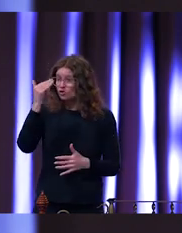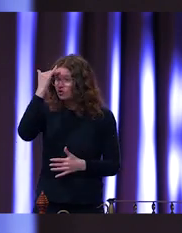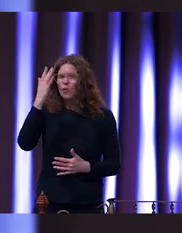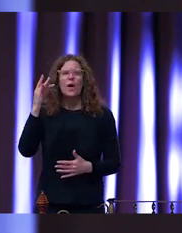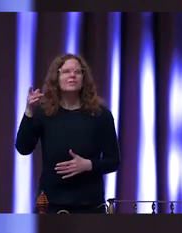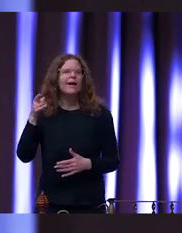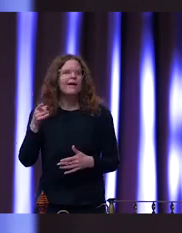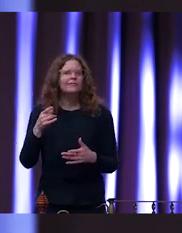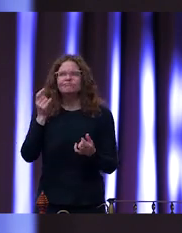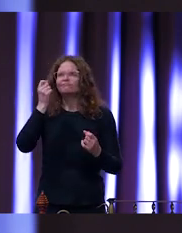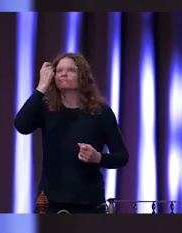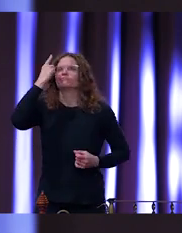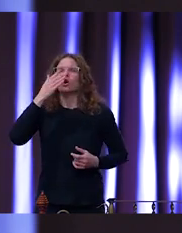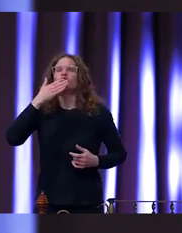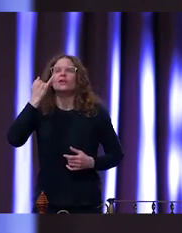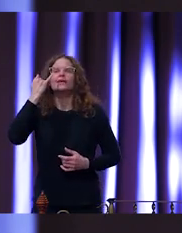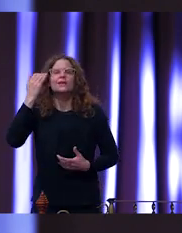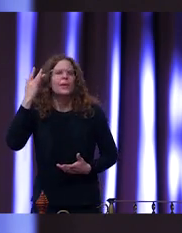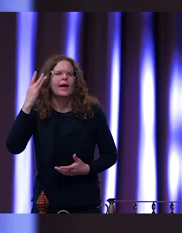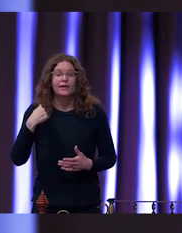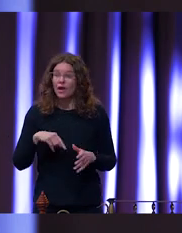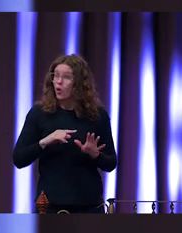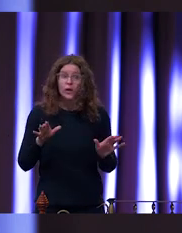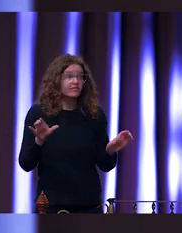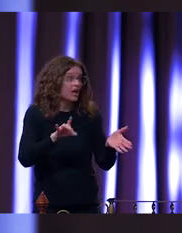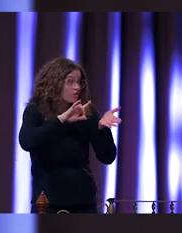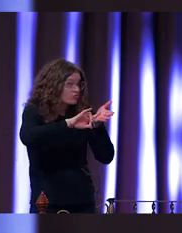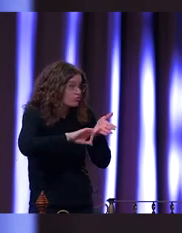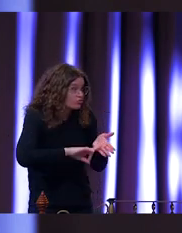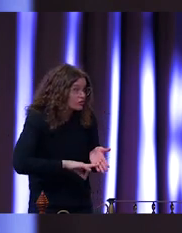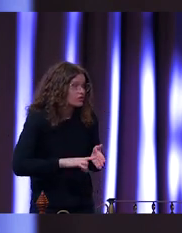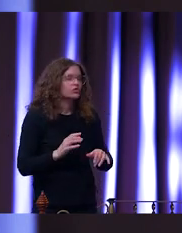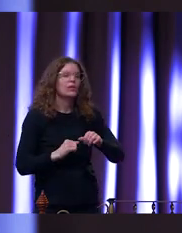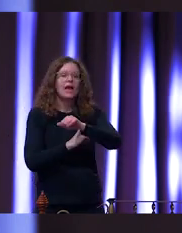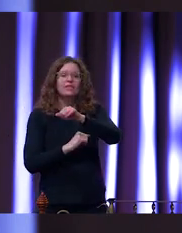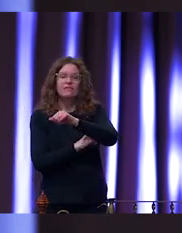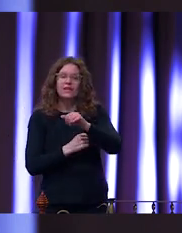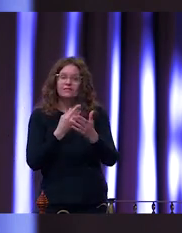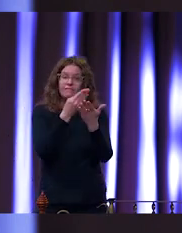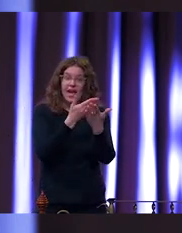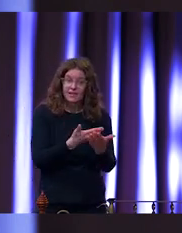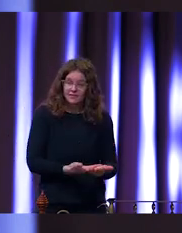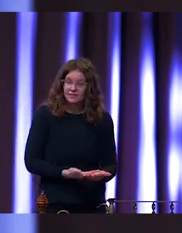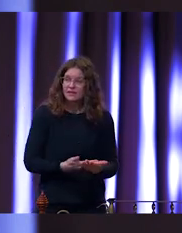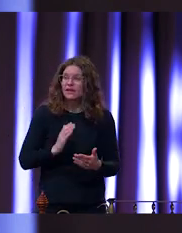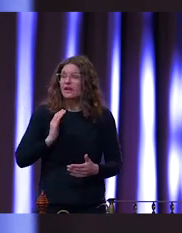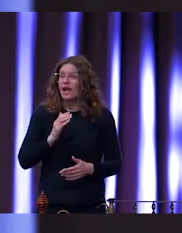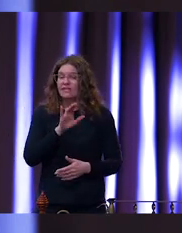And then on top of that, we've done the research, right? We have what we call at the Field Foundation our heat maps. And our heat maps are a collection